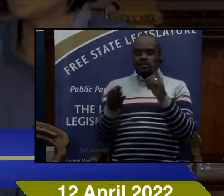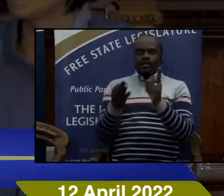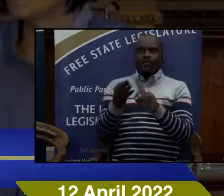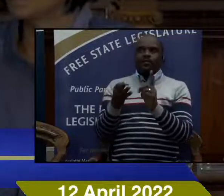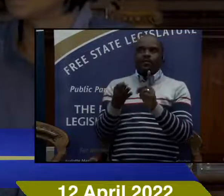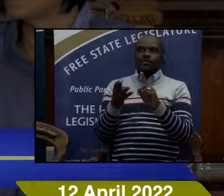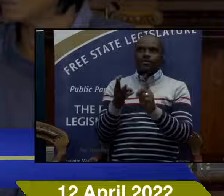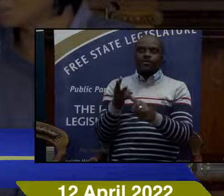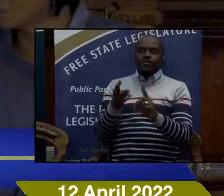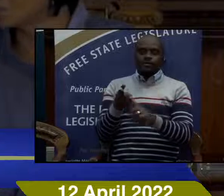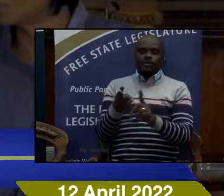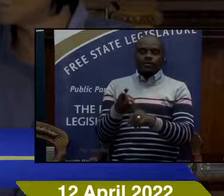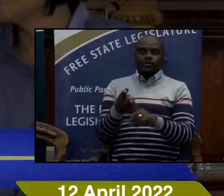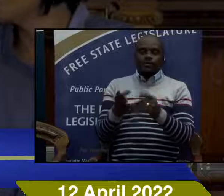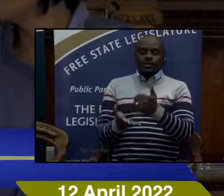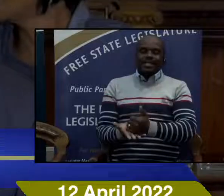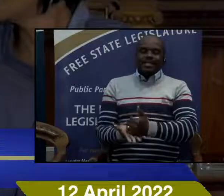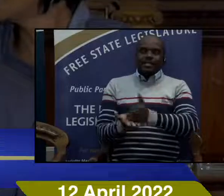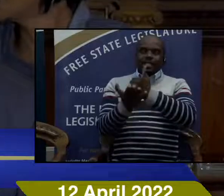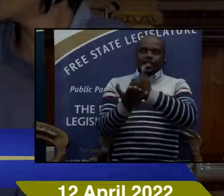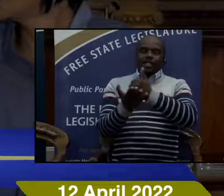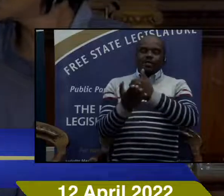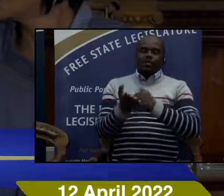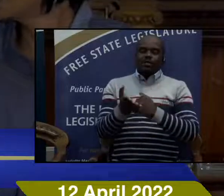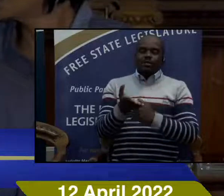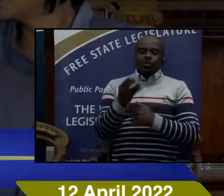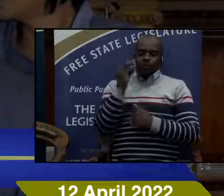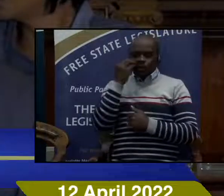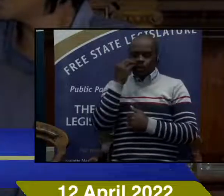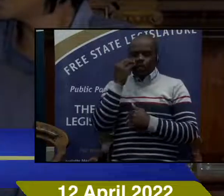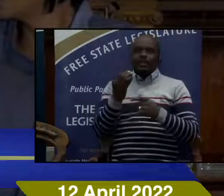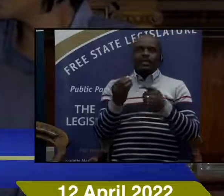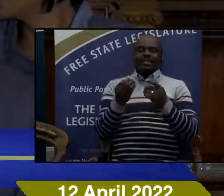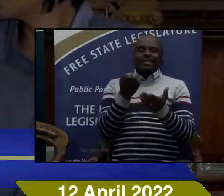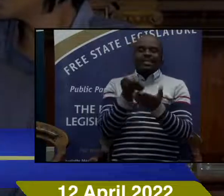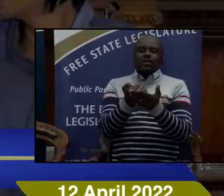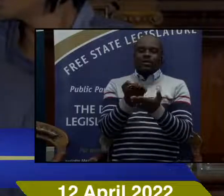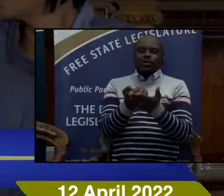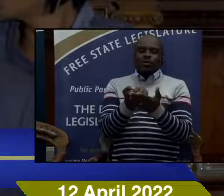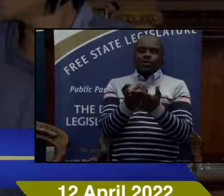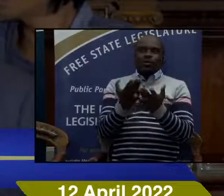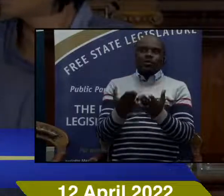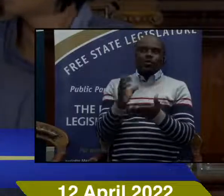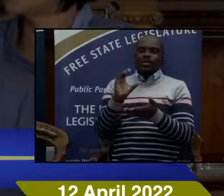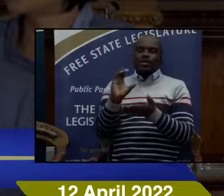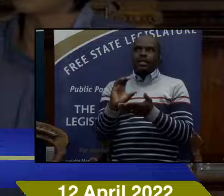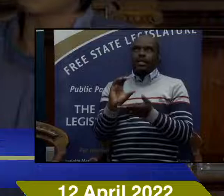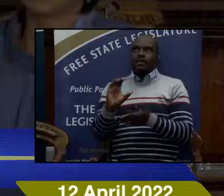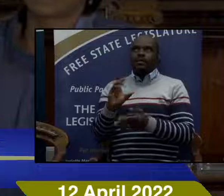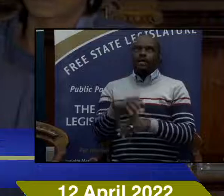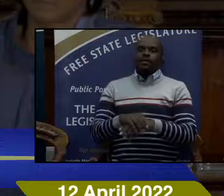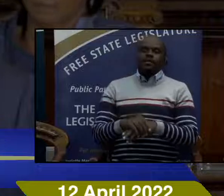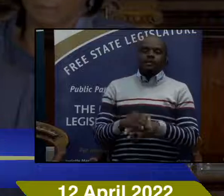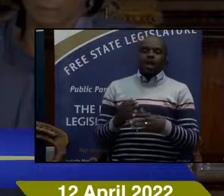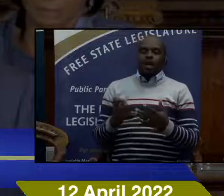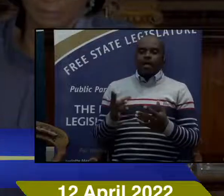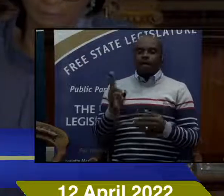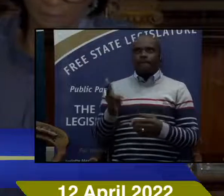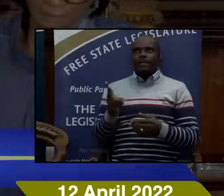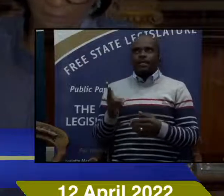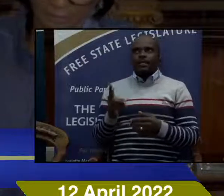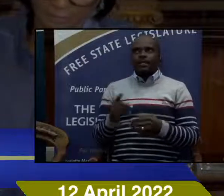capitalist productions in the application of science technique, thus increase capitalist profits. And I close